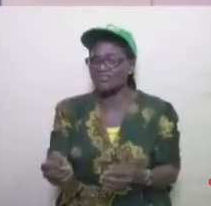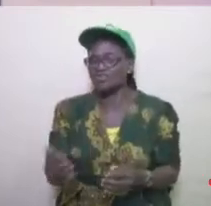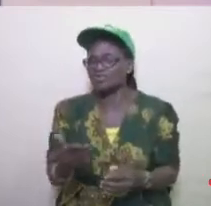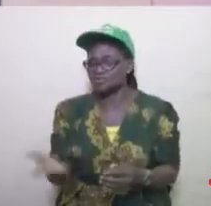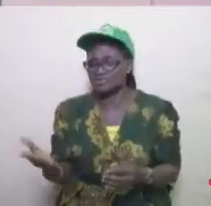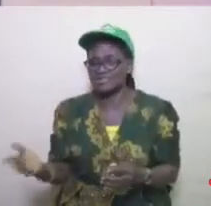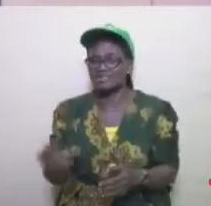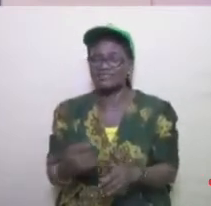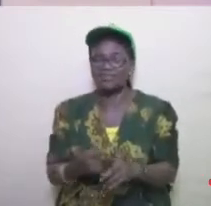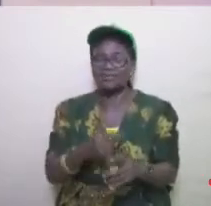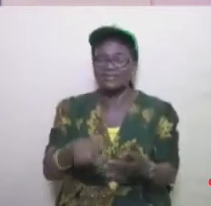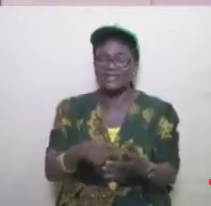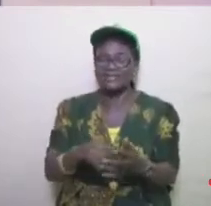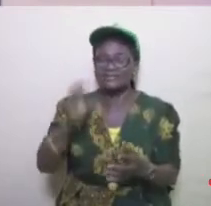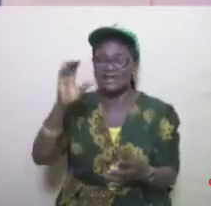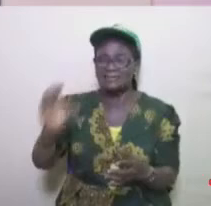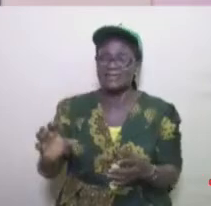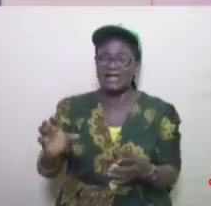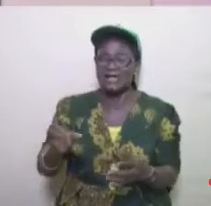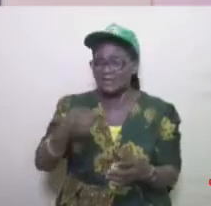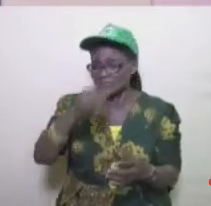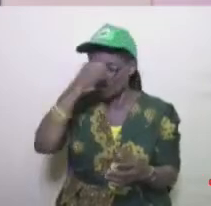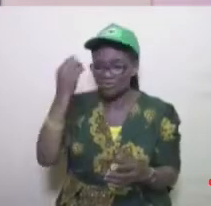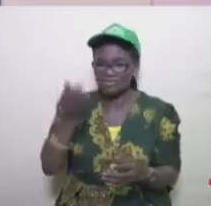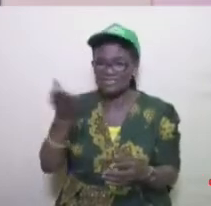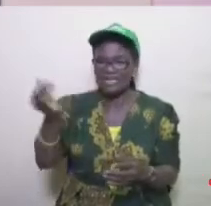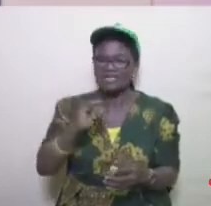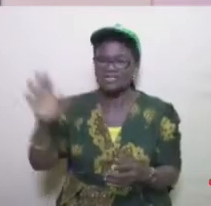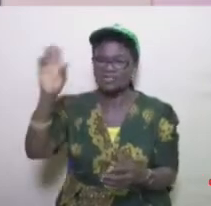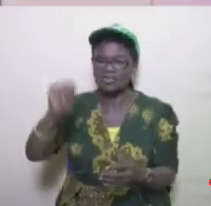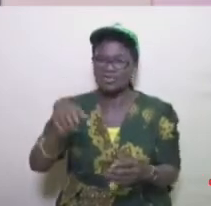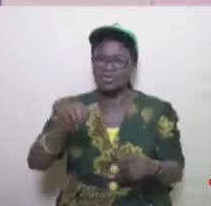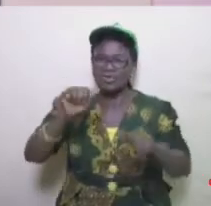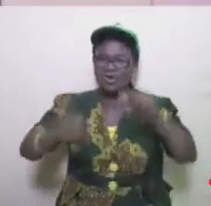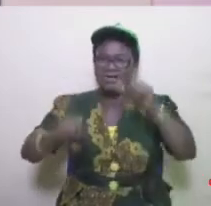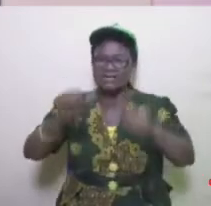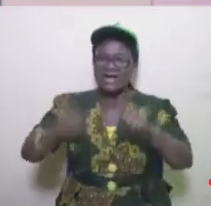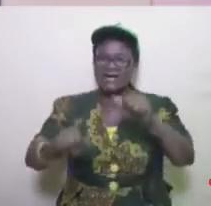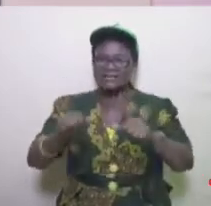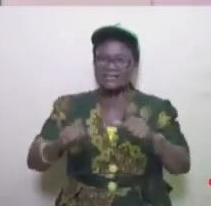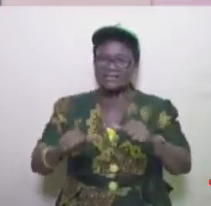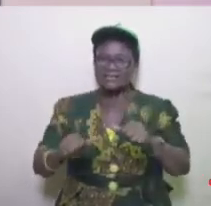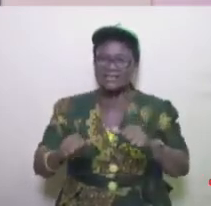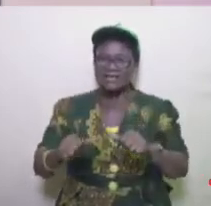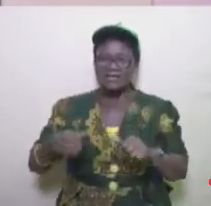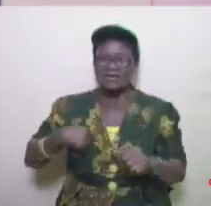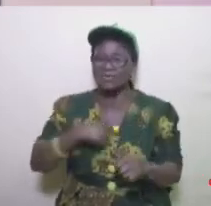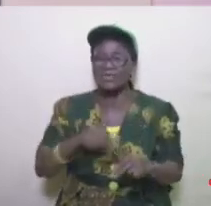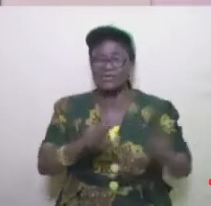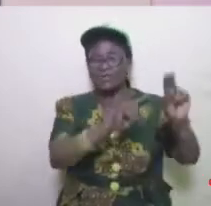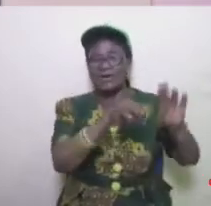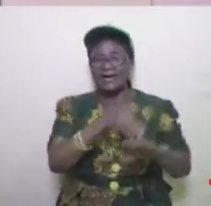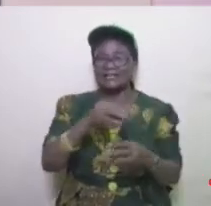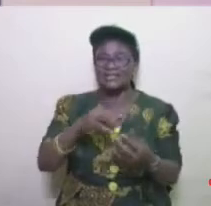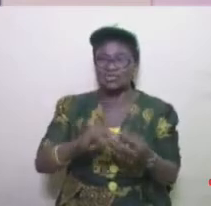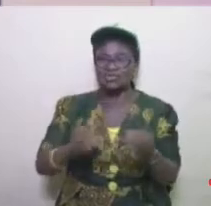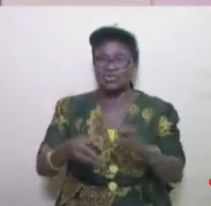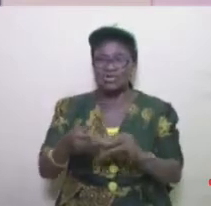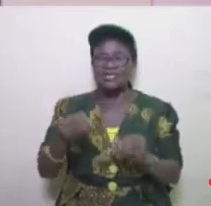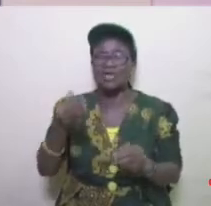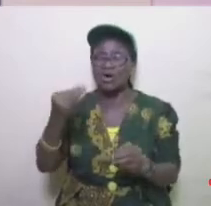passage, because there is no doubt that when we are looking at the story of someone who made